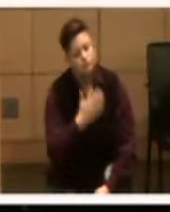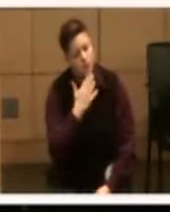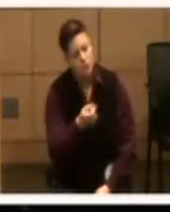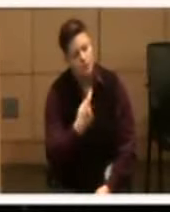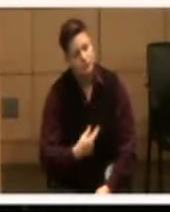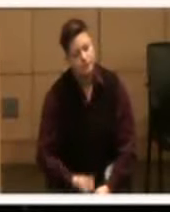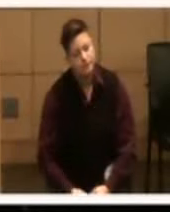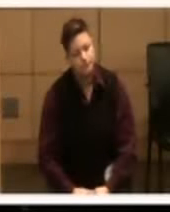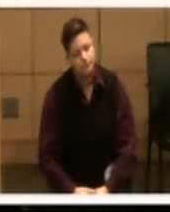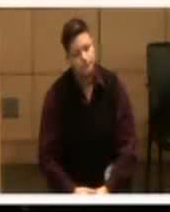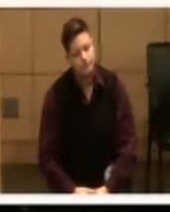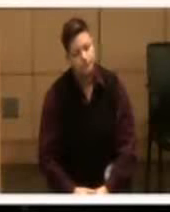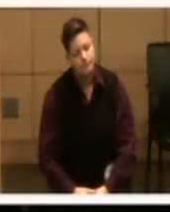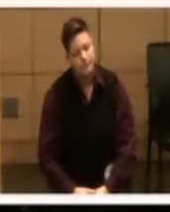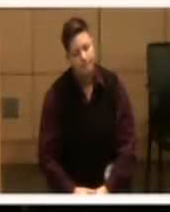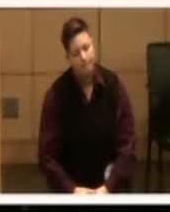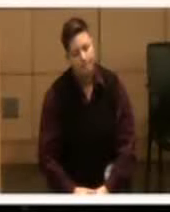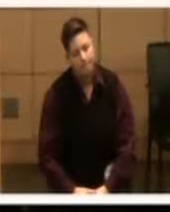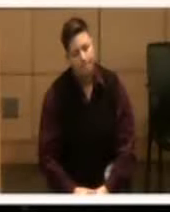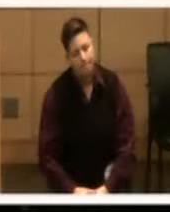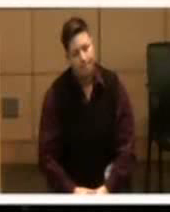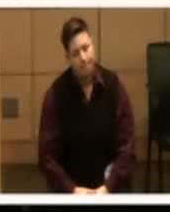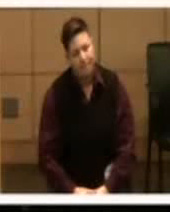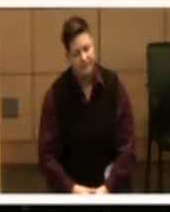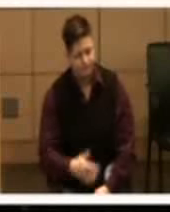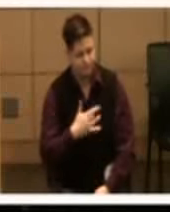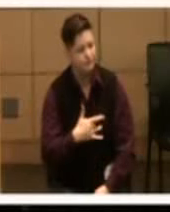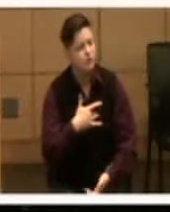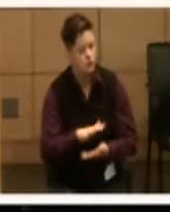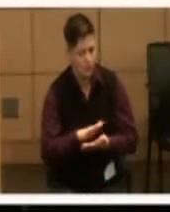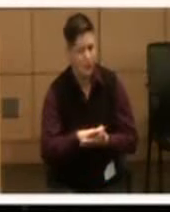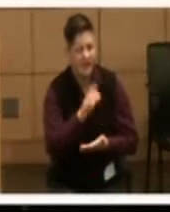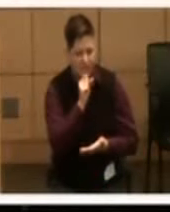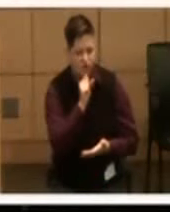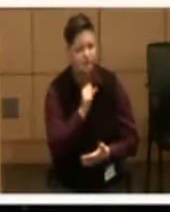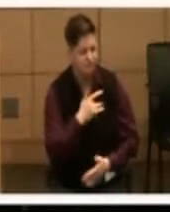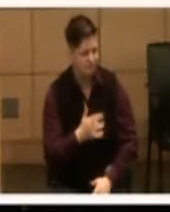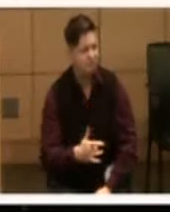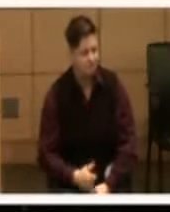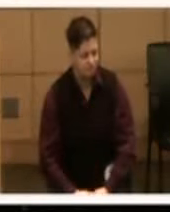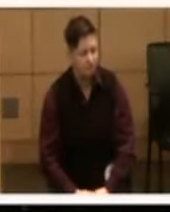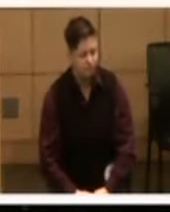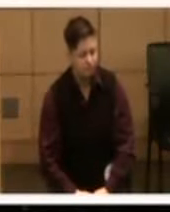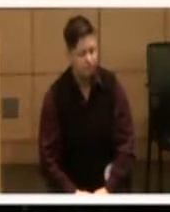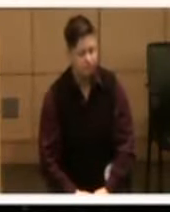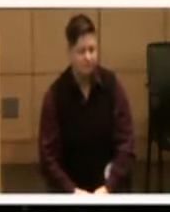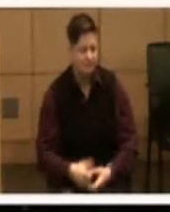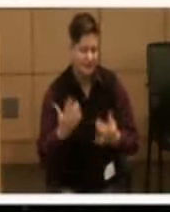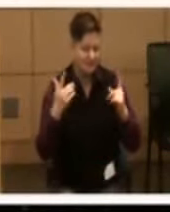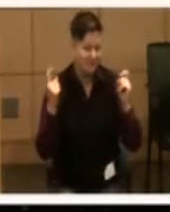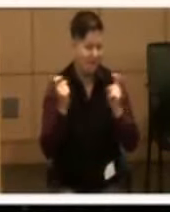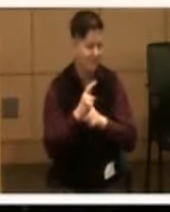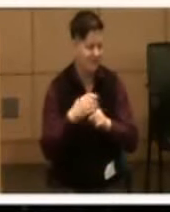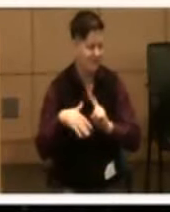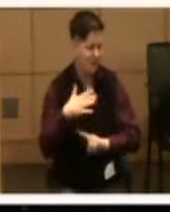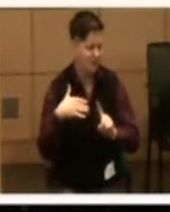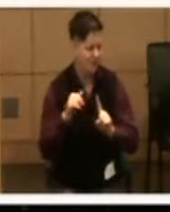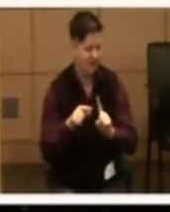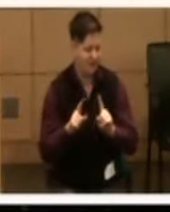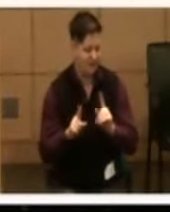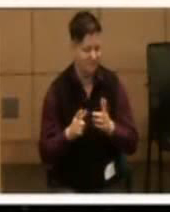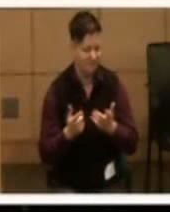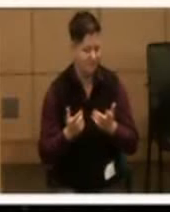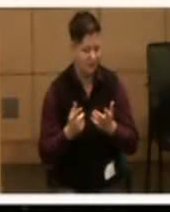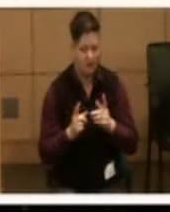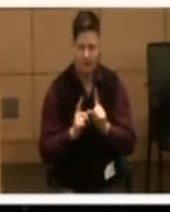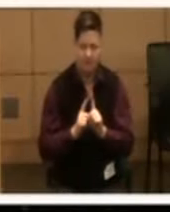We've identified them a lot of times at school age when they are in more complex environments, but I'm not sure